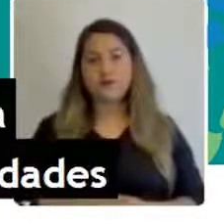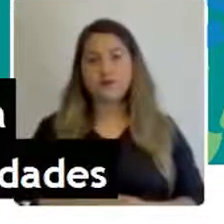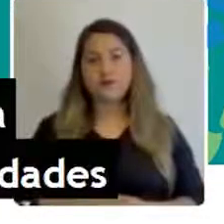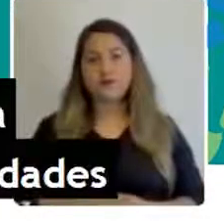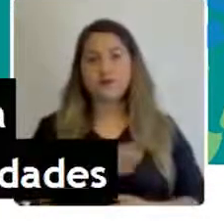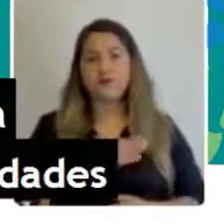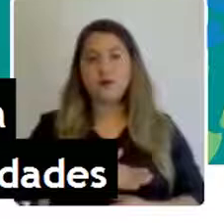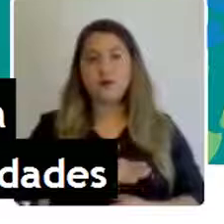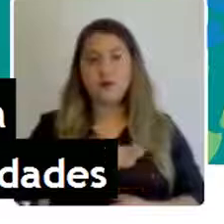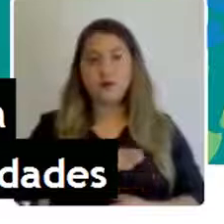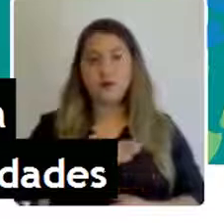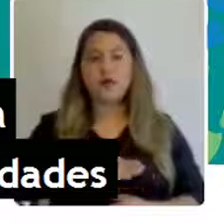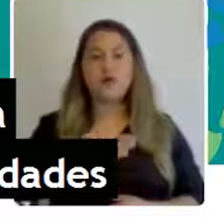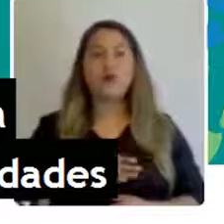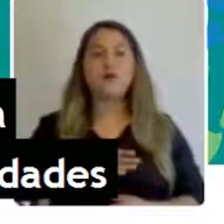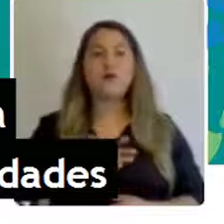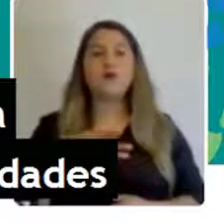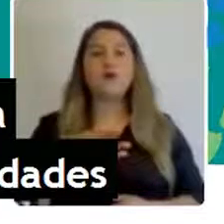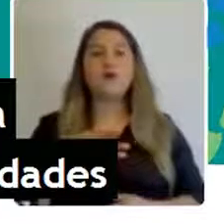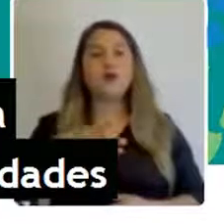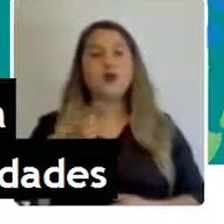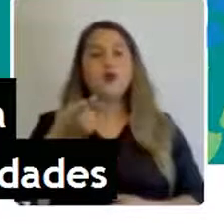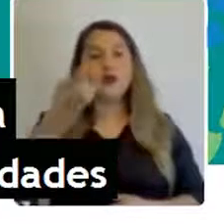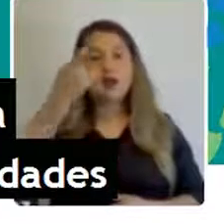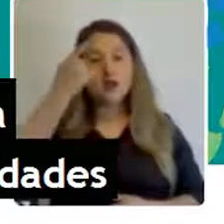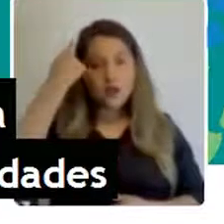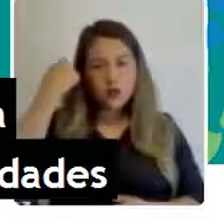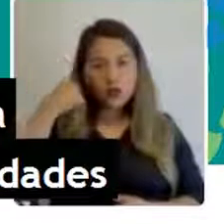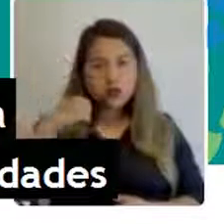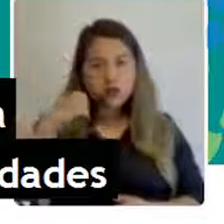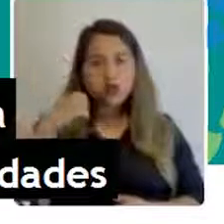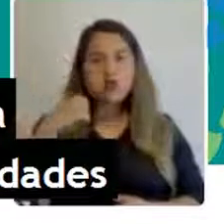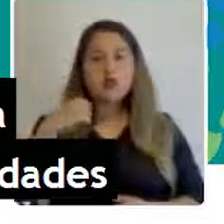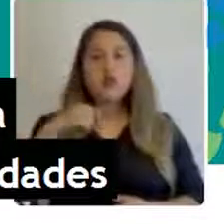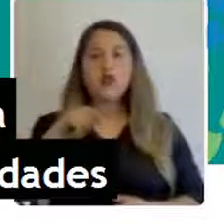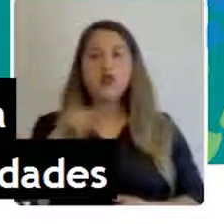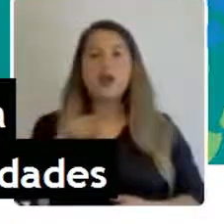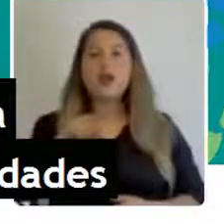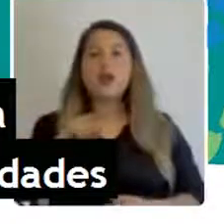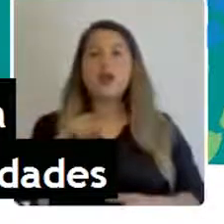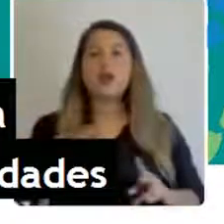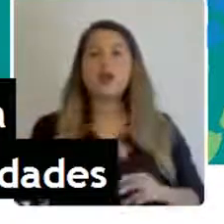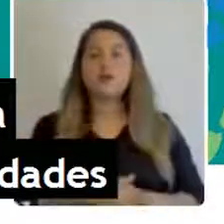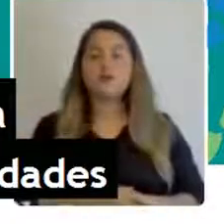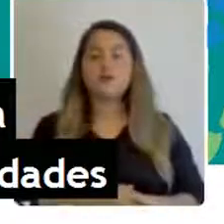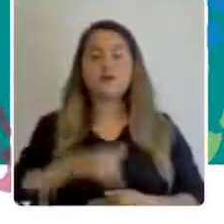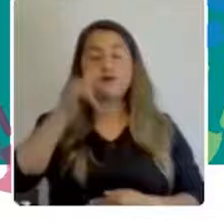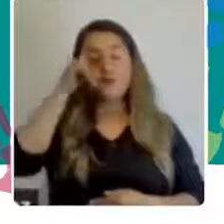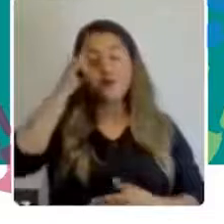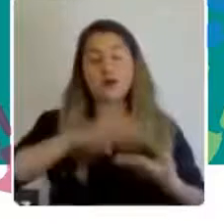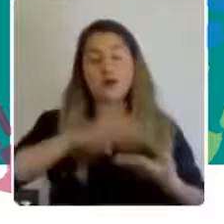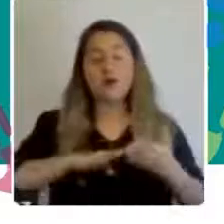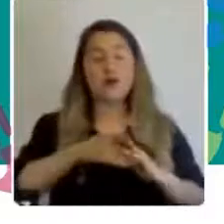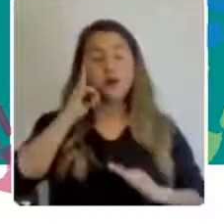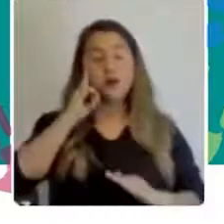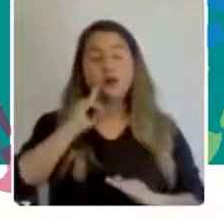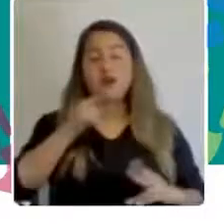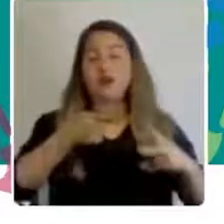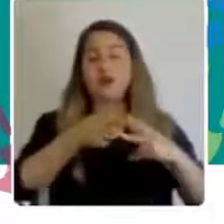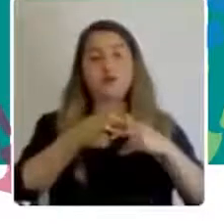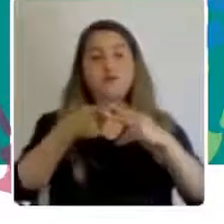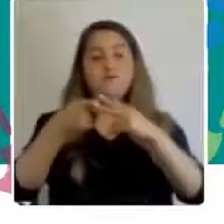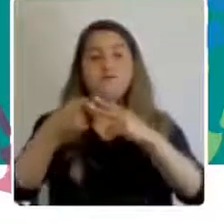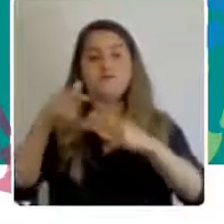and advocacy to government legislators to foster the development of these activities and